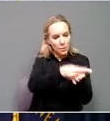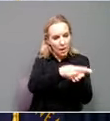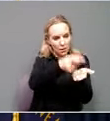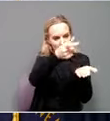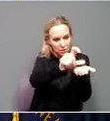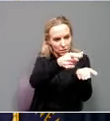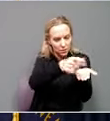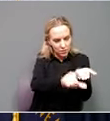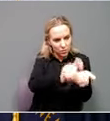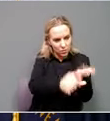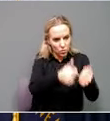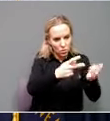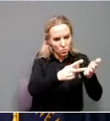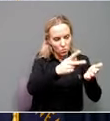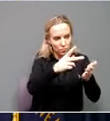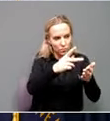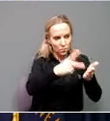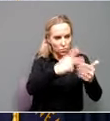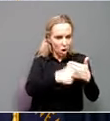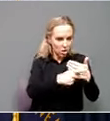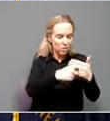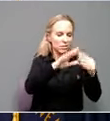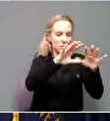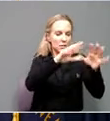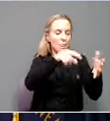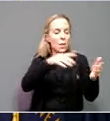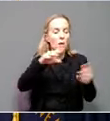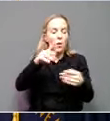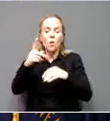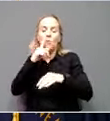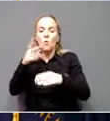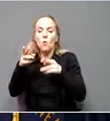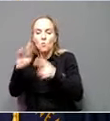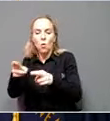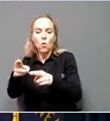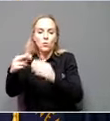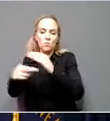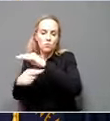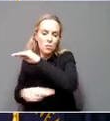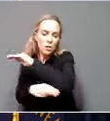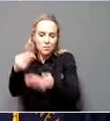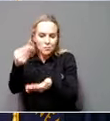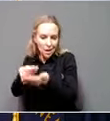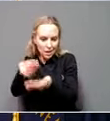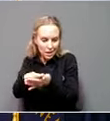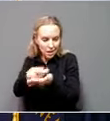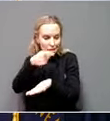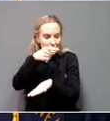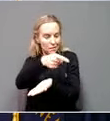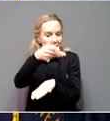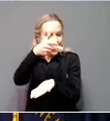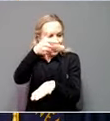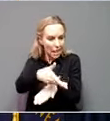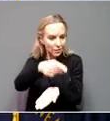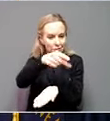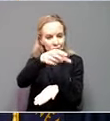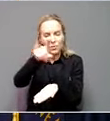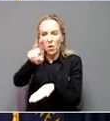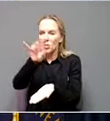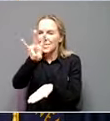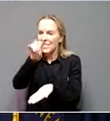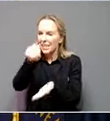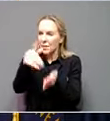bridges money, it's what do you potentially move up in the road plan, that if we hadn't gotten the extra, about 170 million in